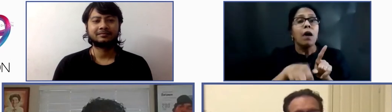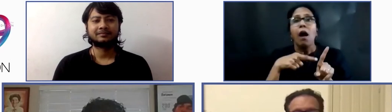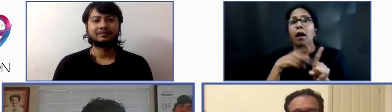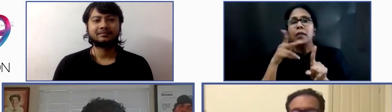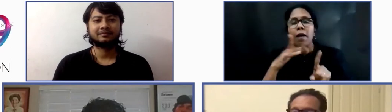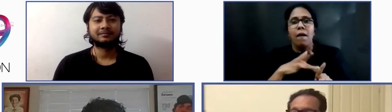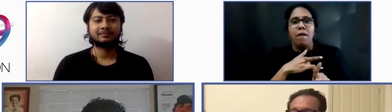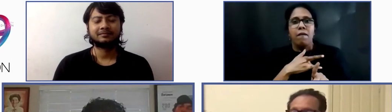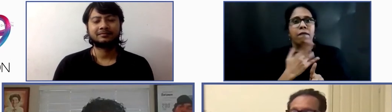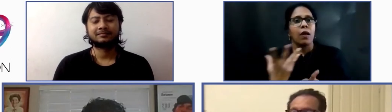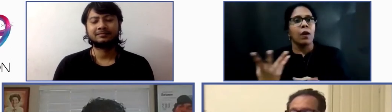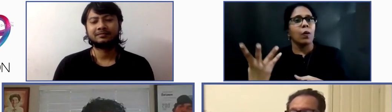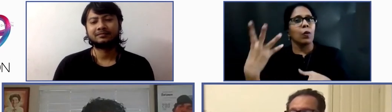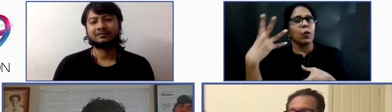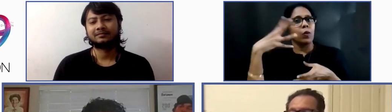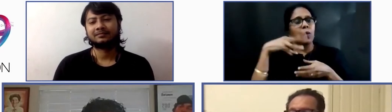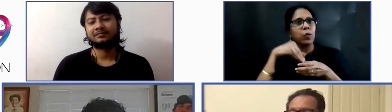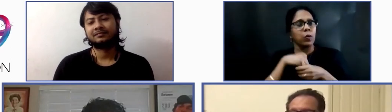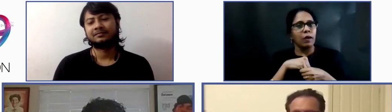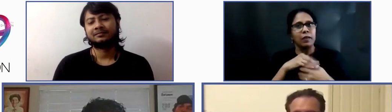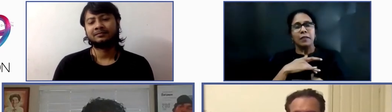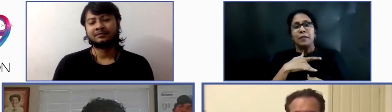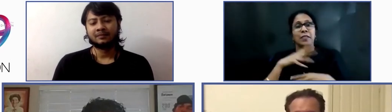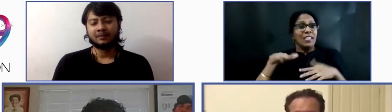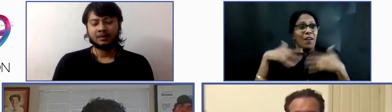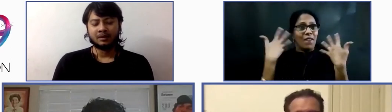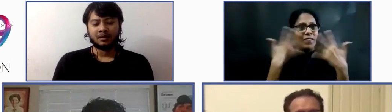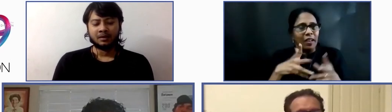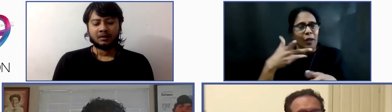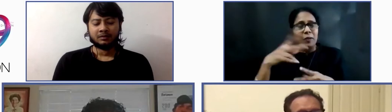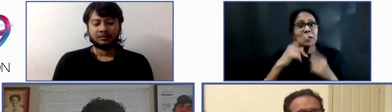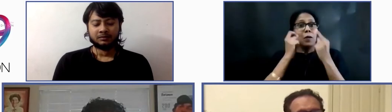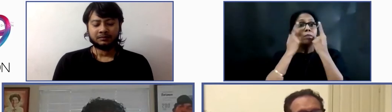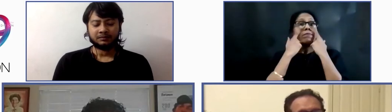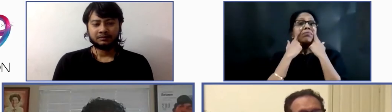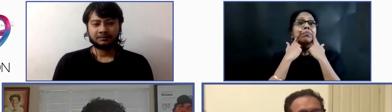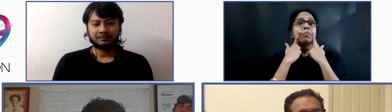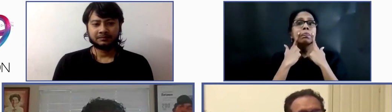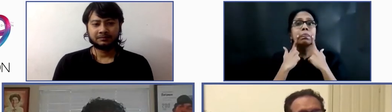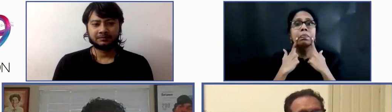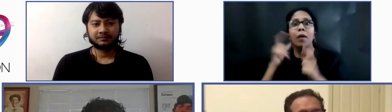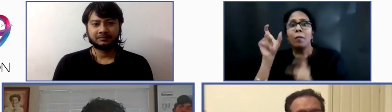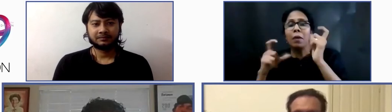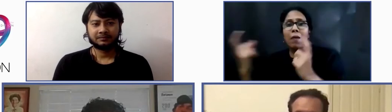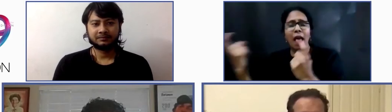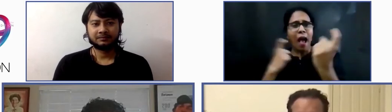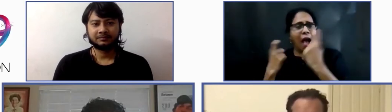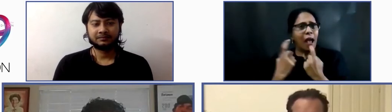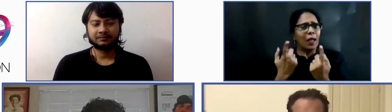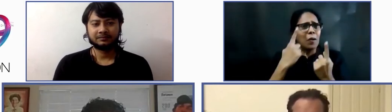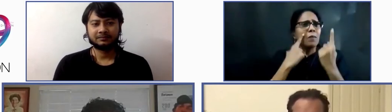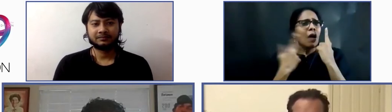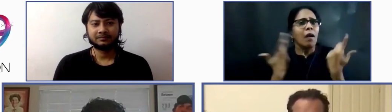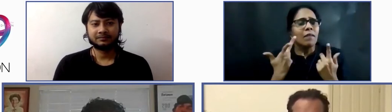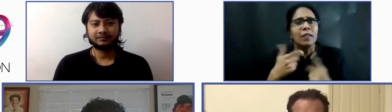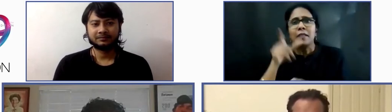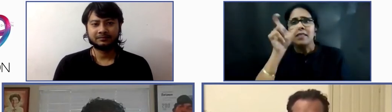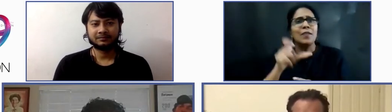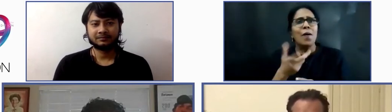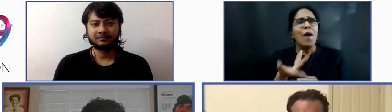movie, because I came out and I was crying and everybody said, well, why are you crying? I said, because I'll never make this film